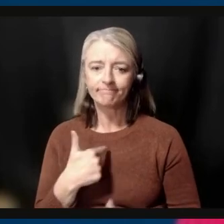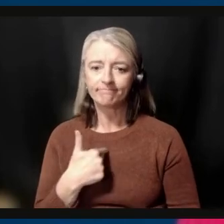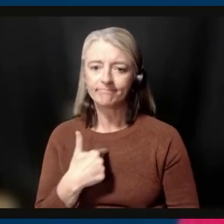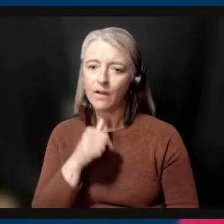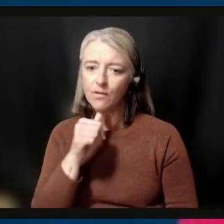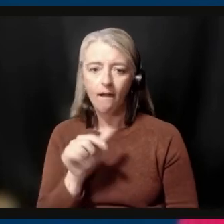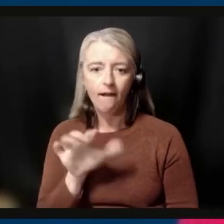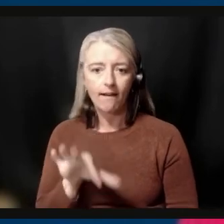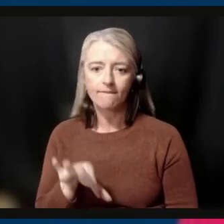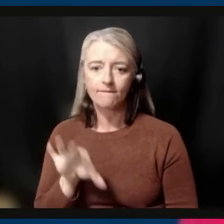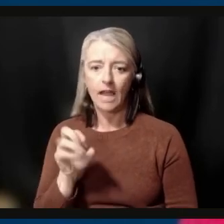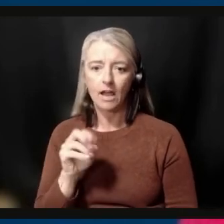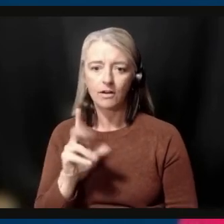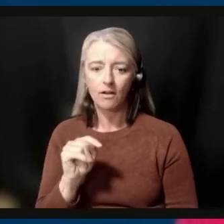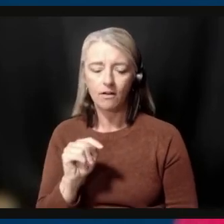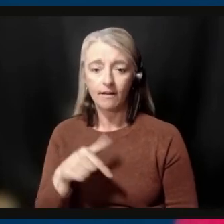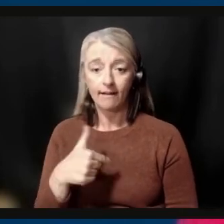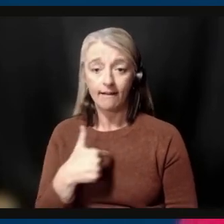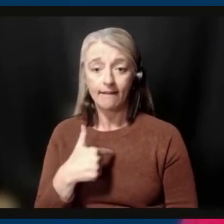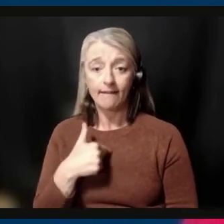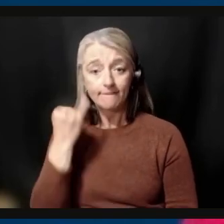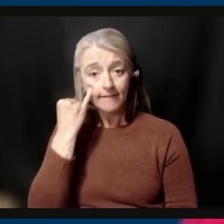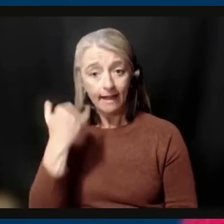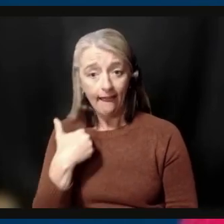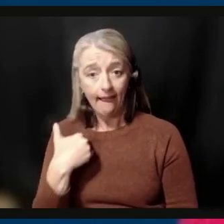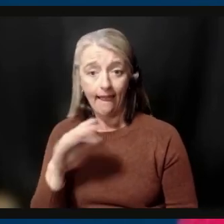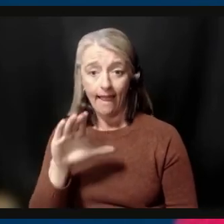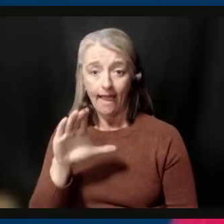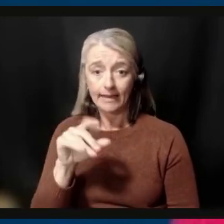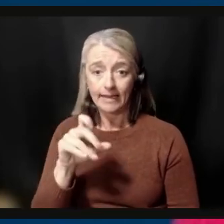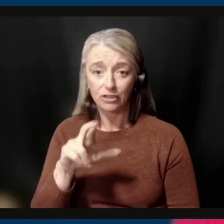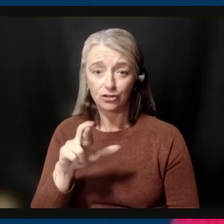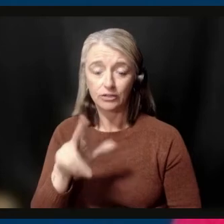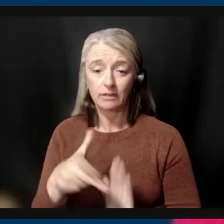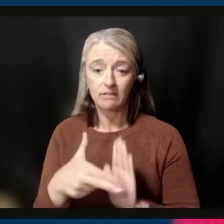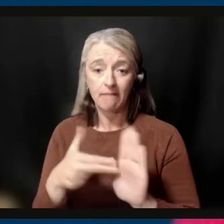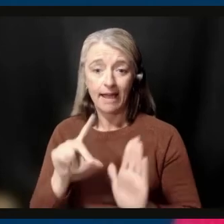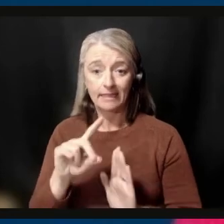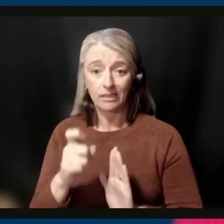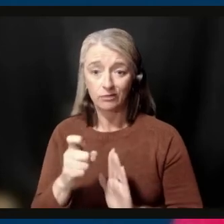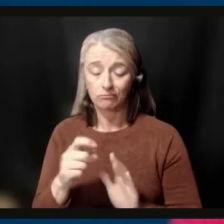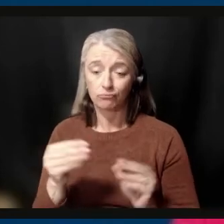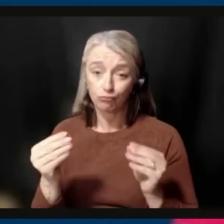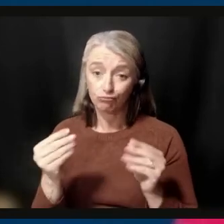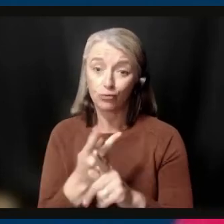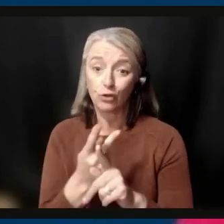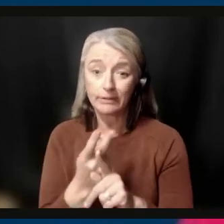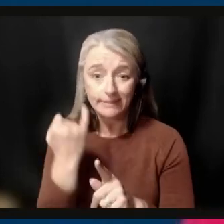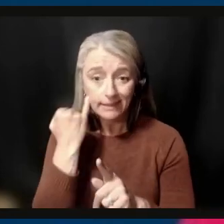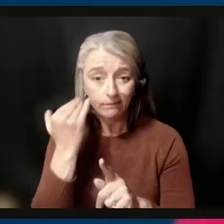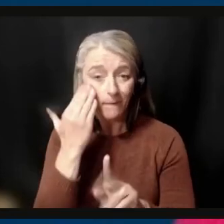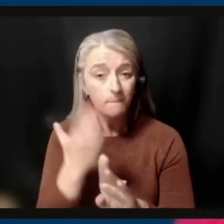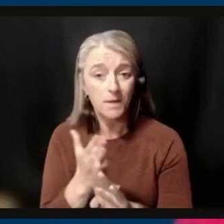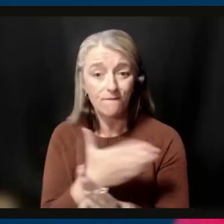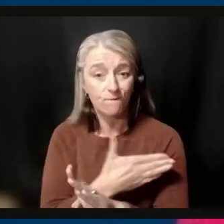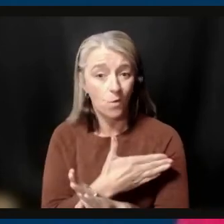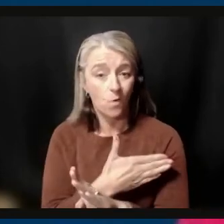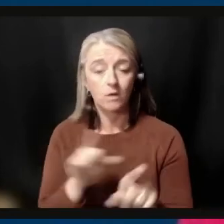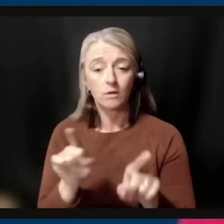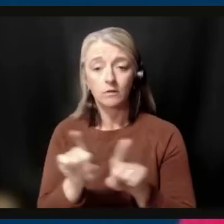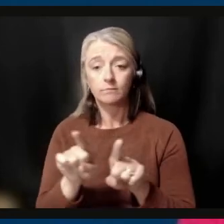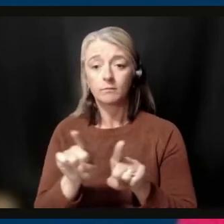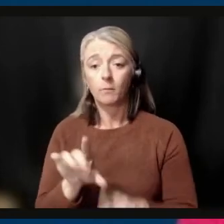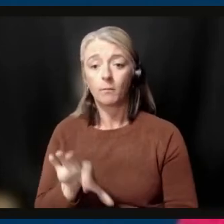out that I had cancer, and my prognosis could have been much worse. And also finding